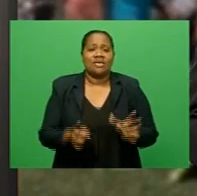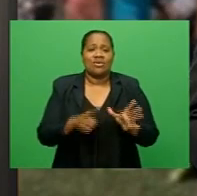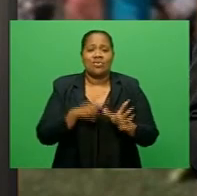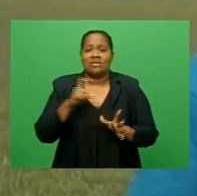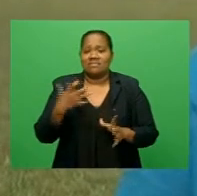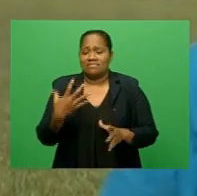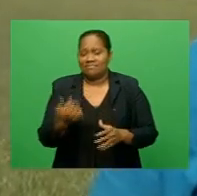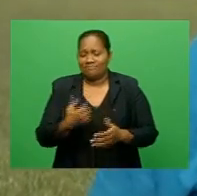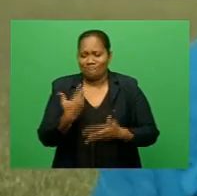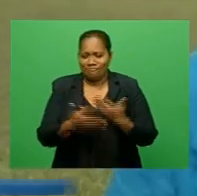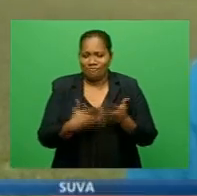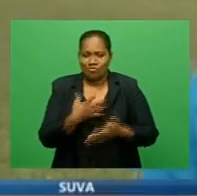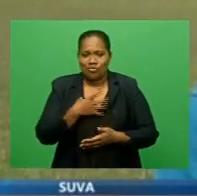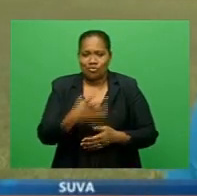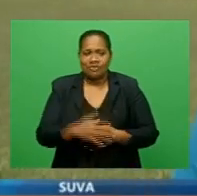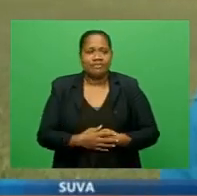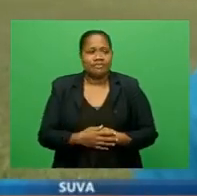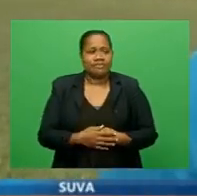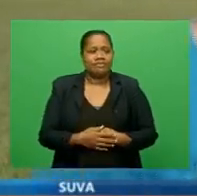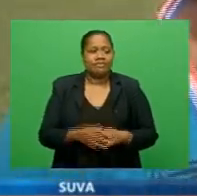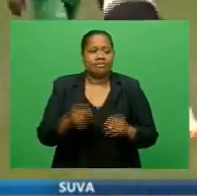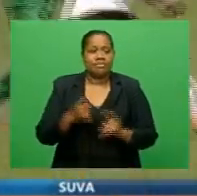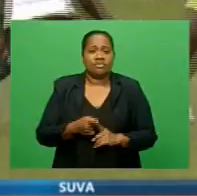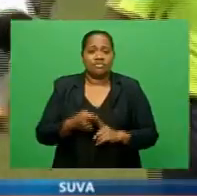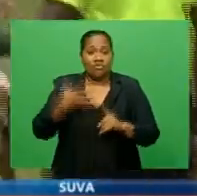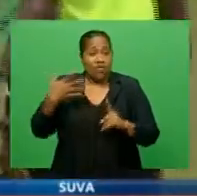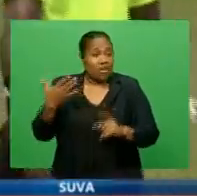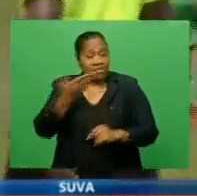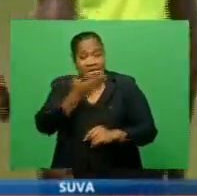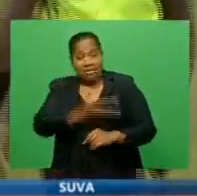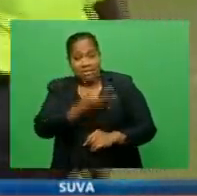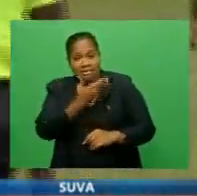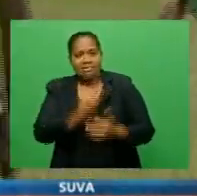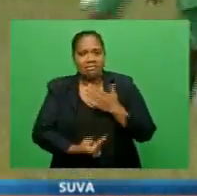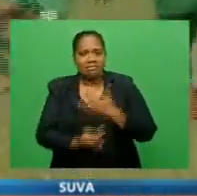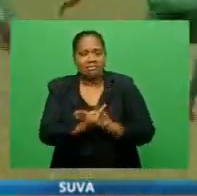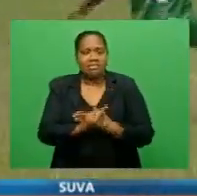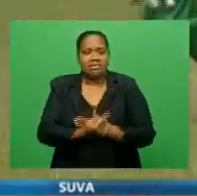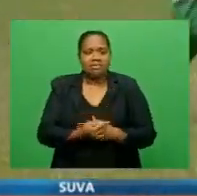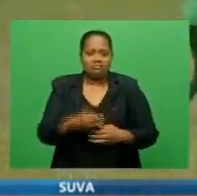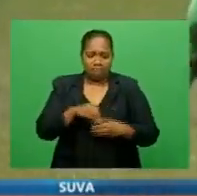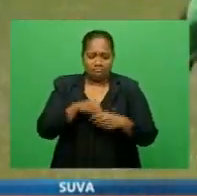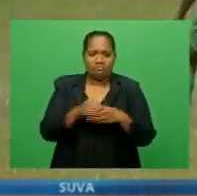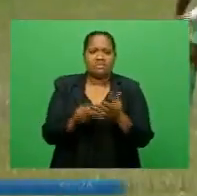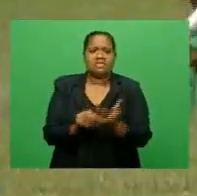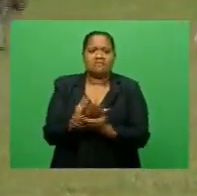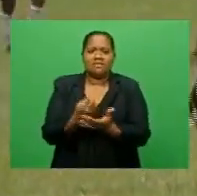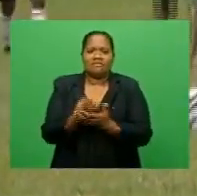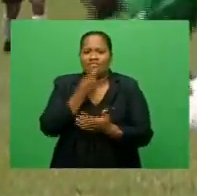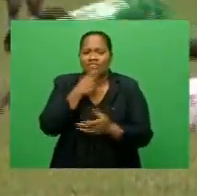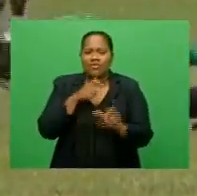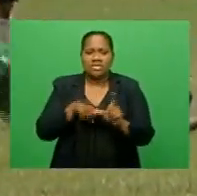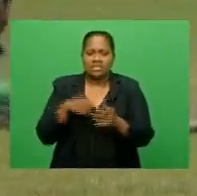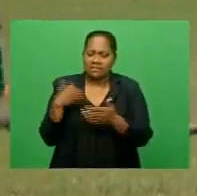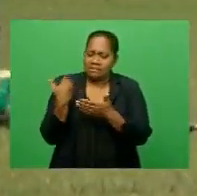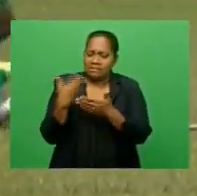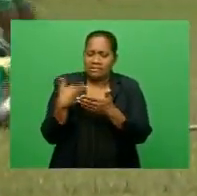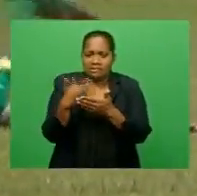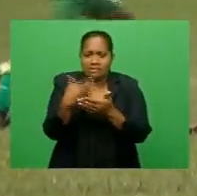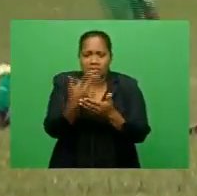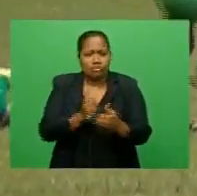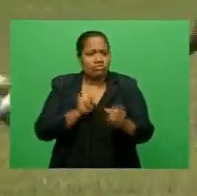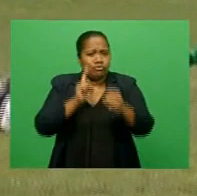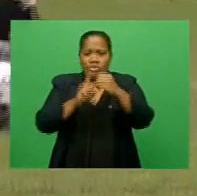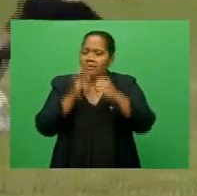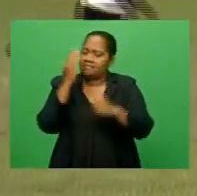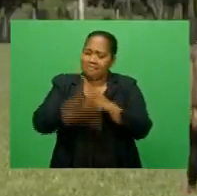has more. Former national and silver midfielder Todi Kambakoro has been with Savu for the past few years, and his goal has not